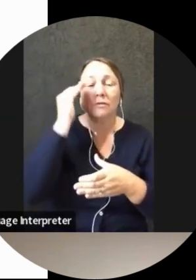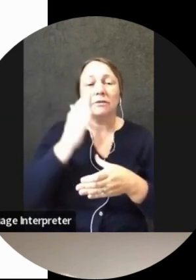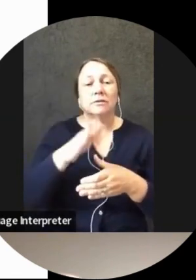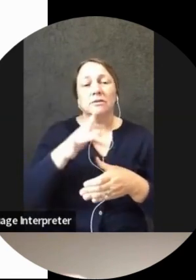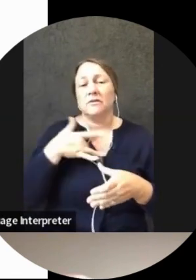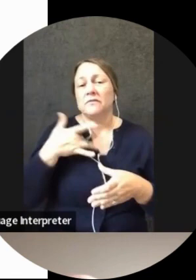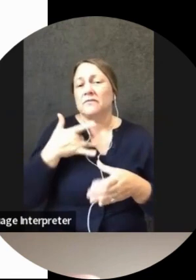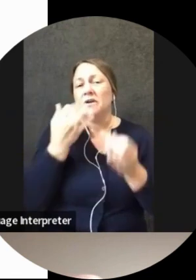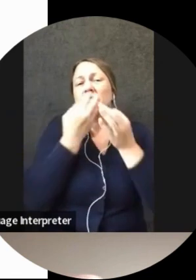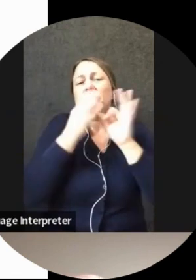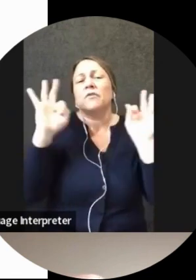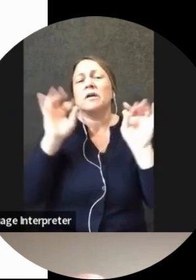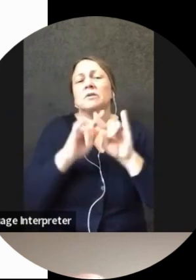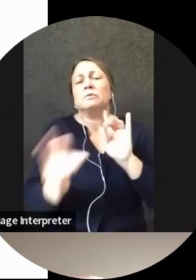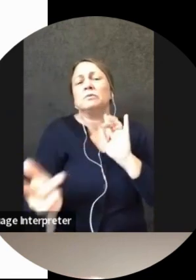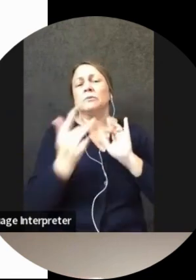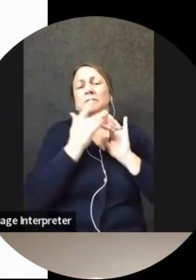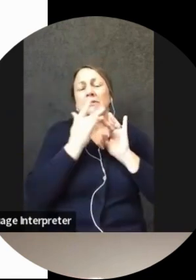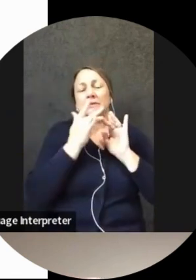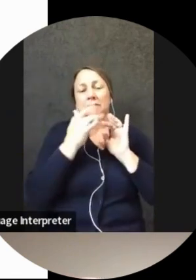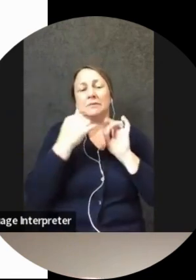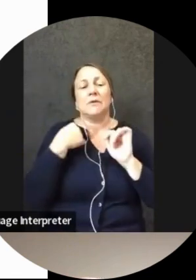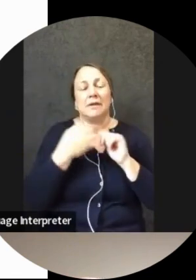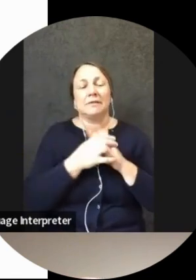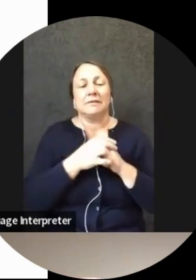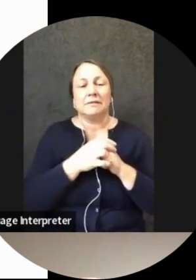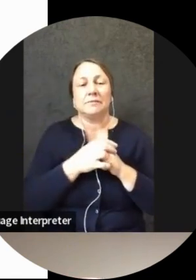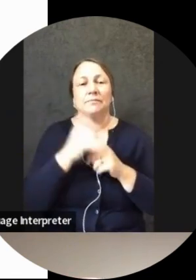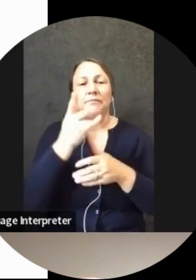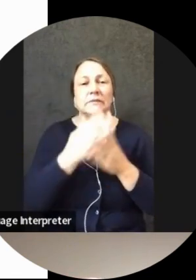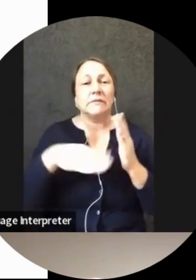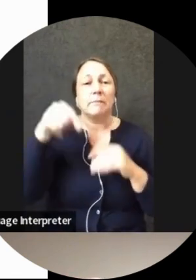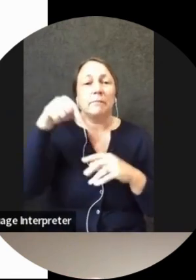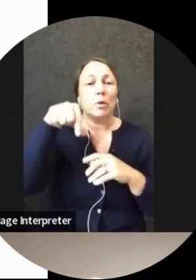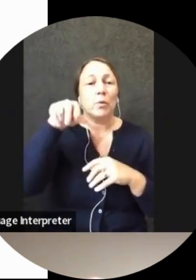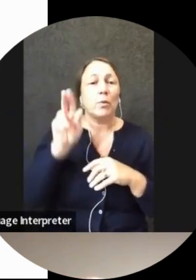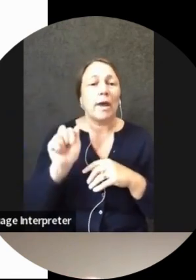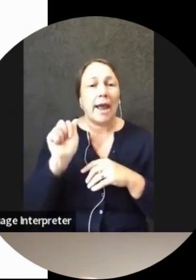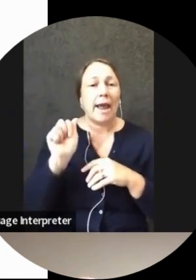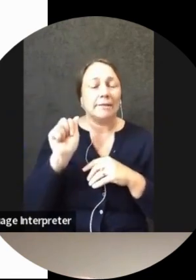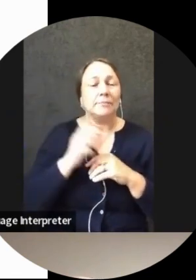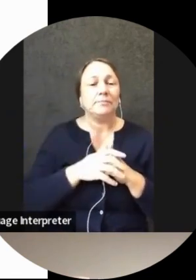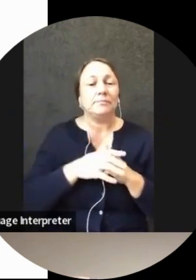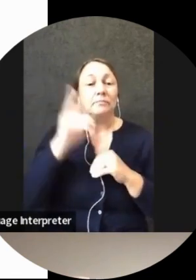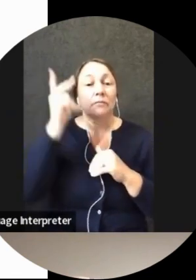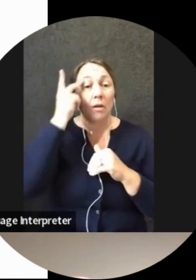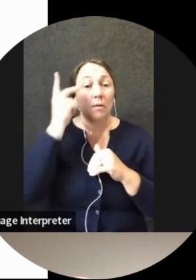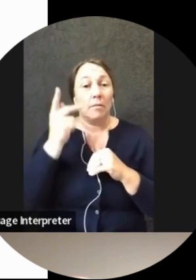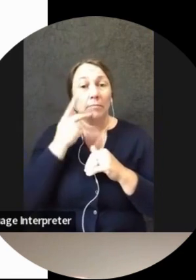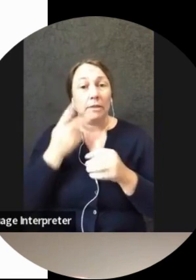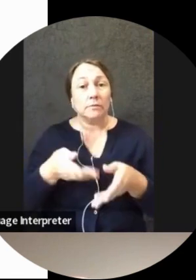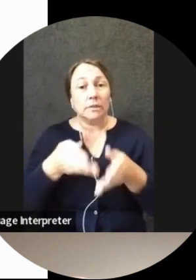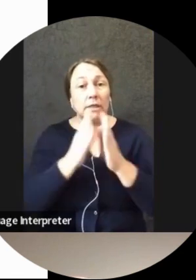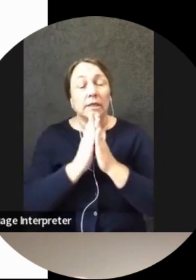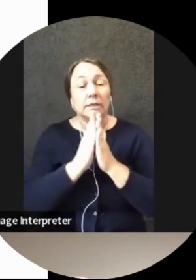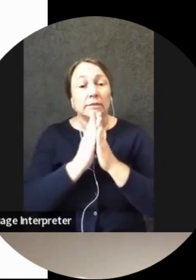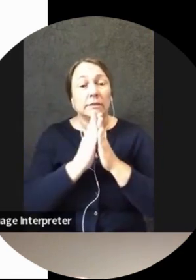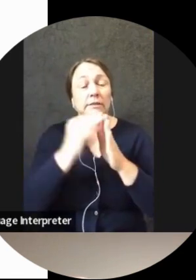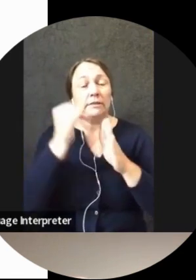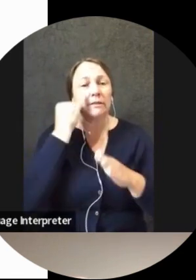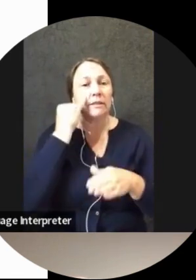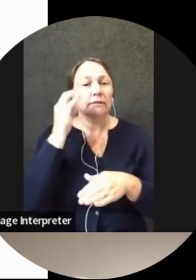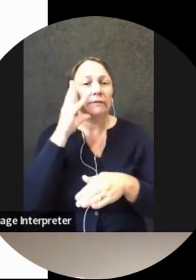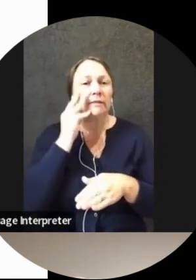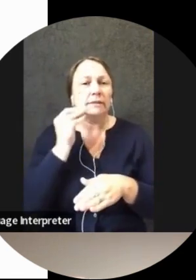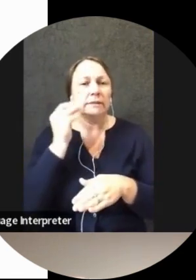touch with us. Let me read, we have a question from the Q&A saying that parents are asking what to do if they